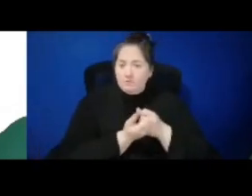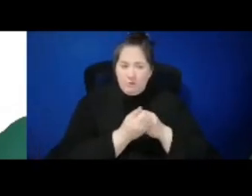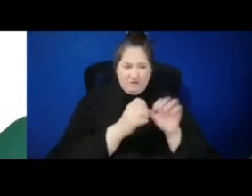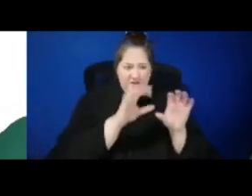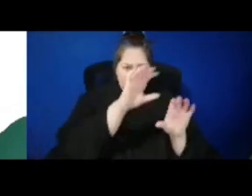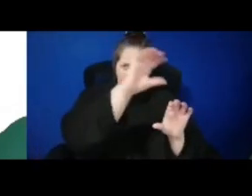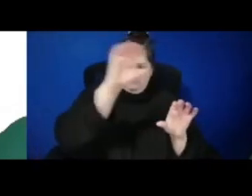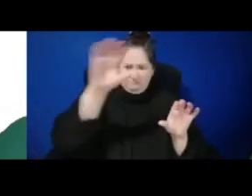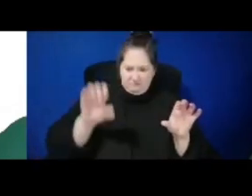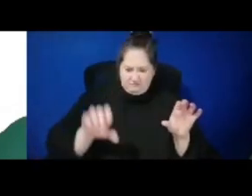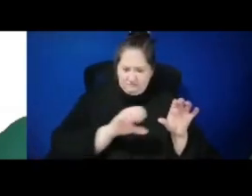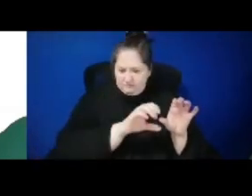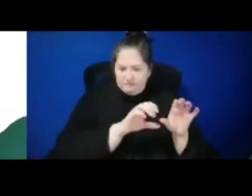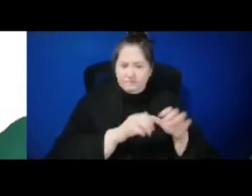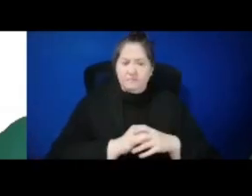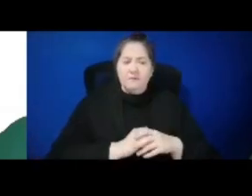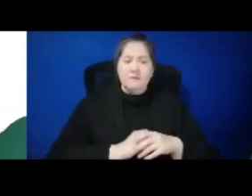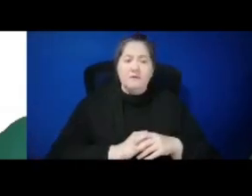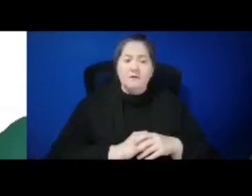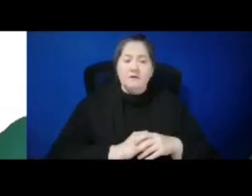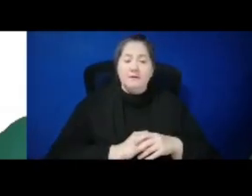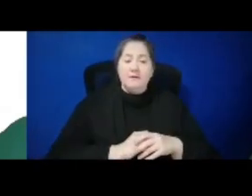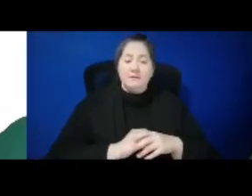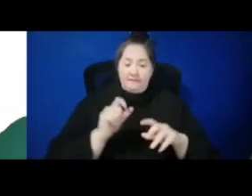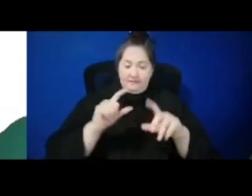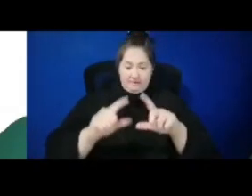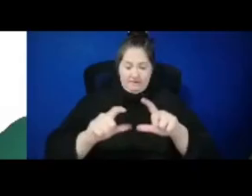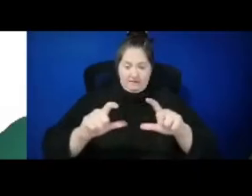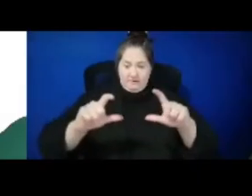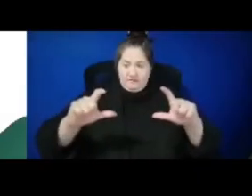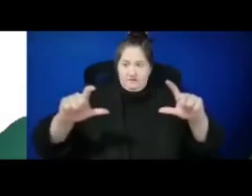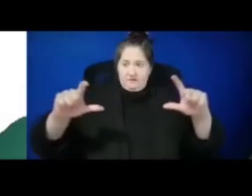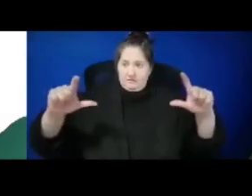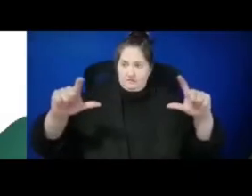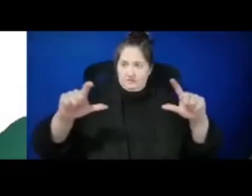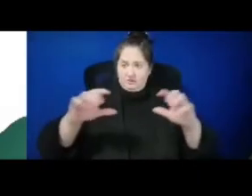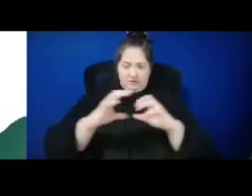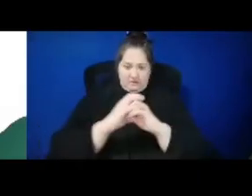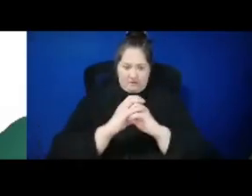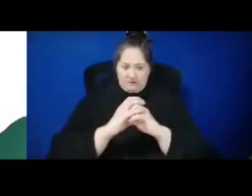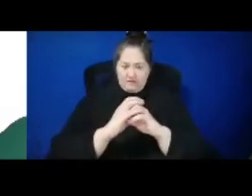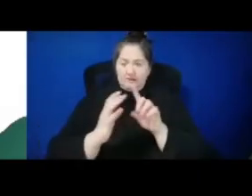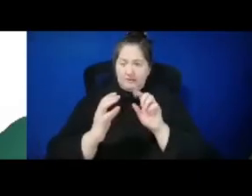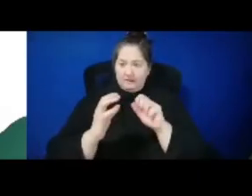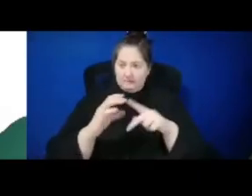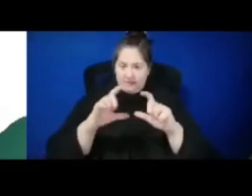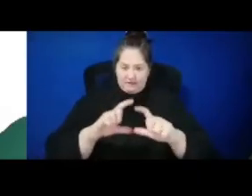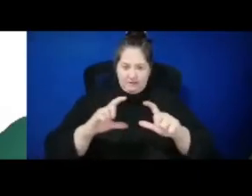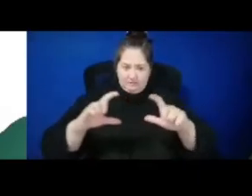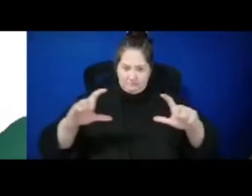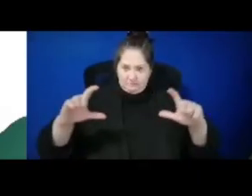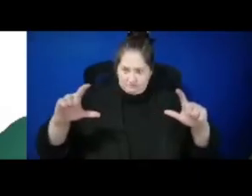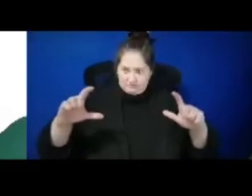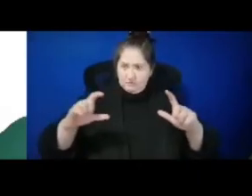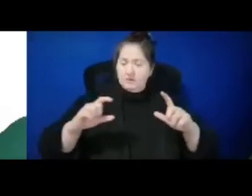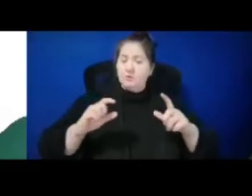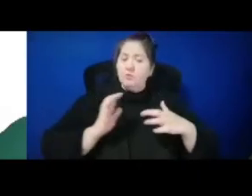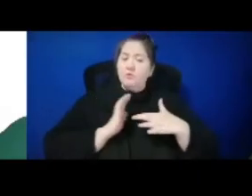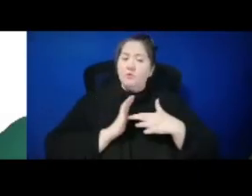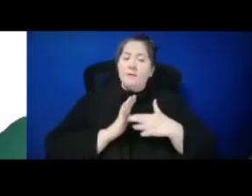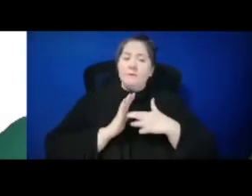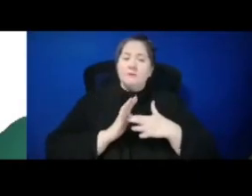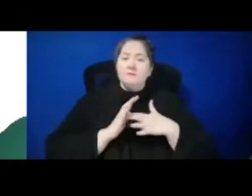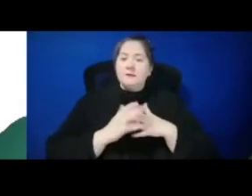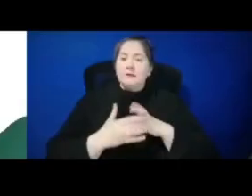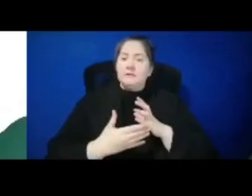support. So the circles that you see stemming out from that middle DSP circle represent